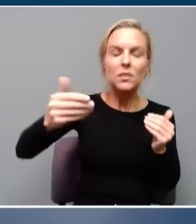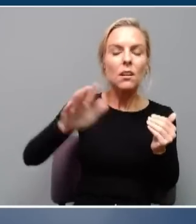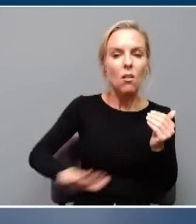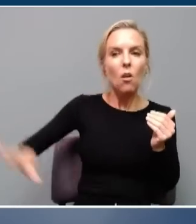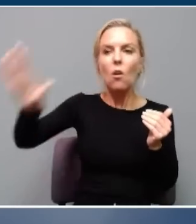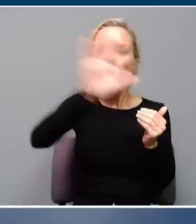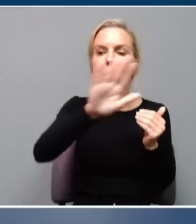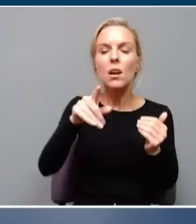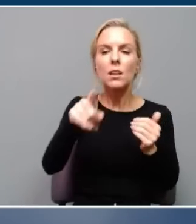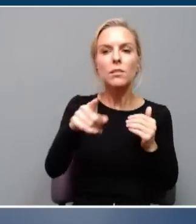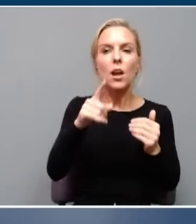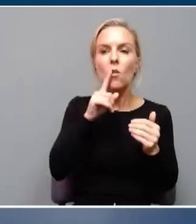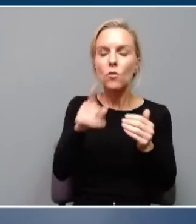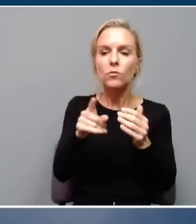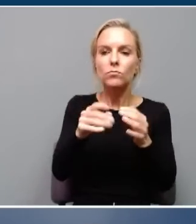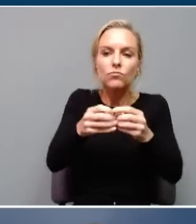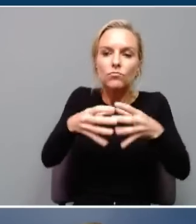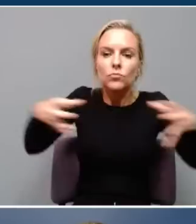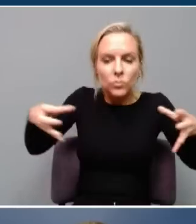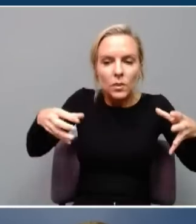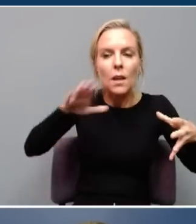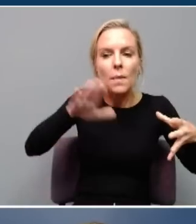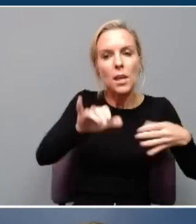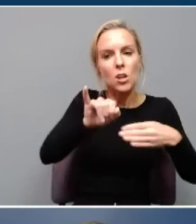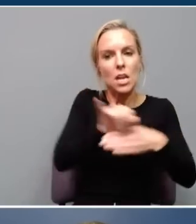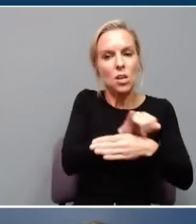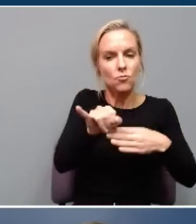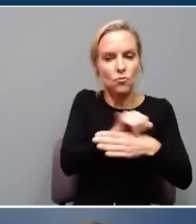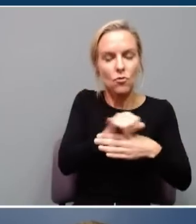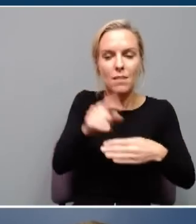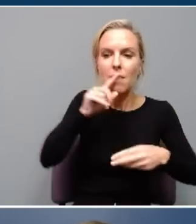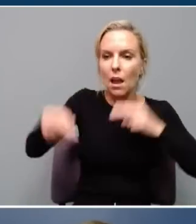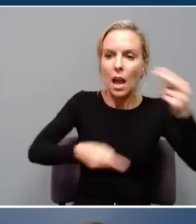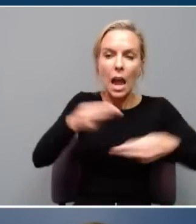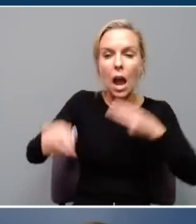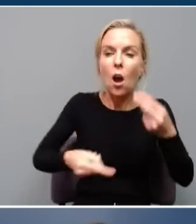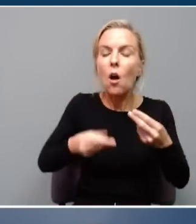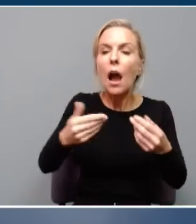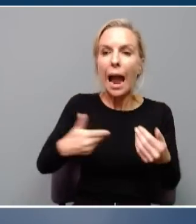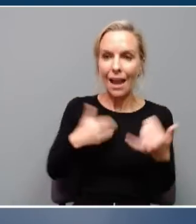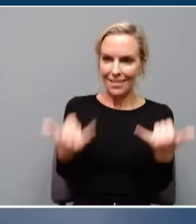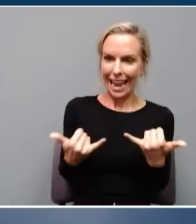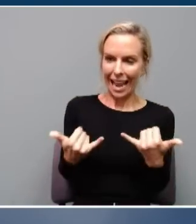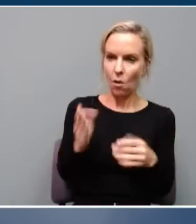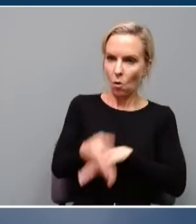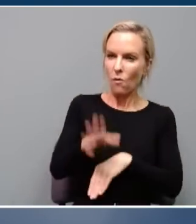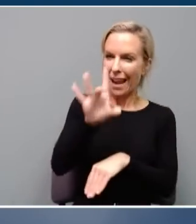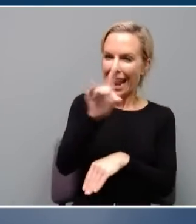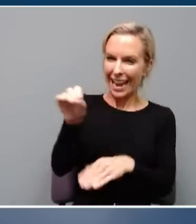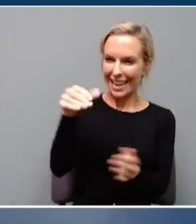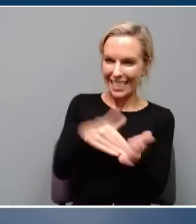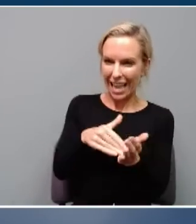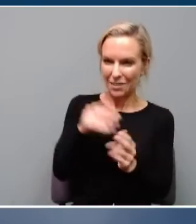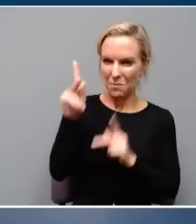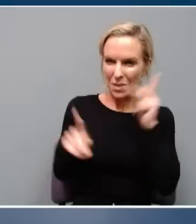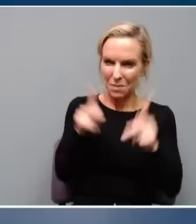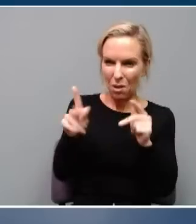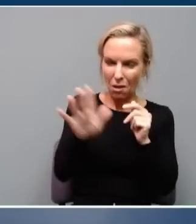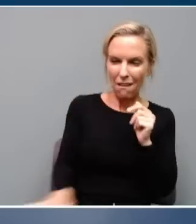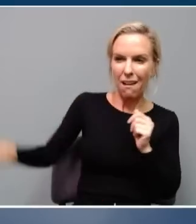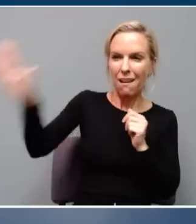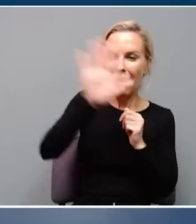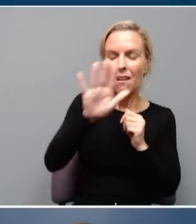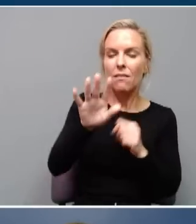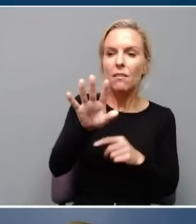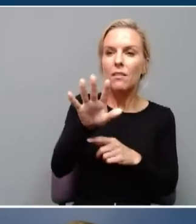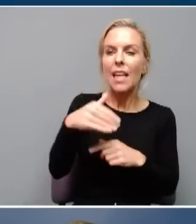thriving logistics and distribution industry and employs over 80,000 people, this whole industry, at 590